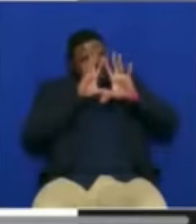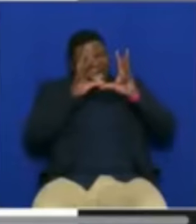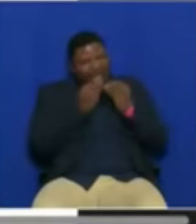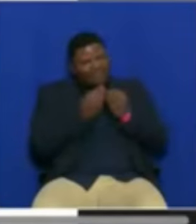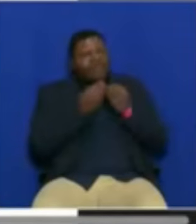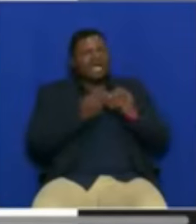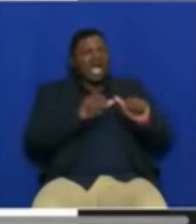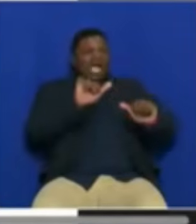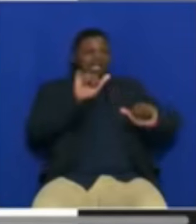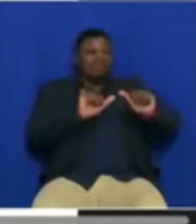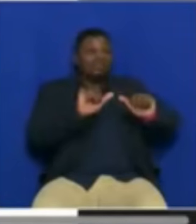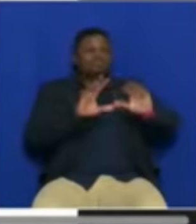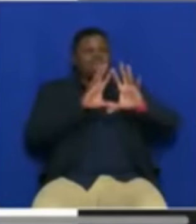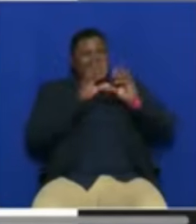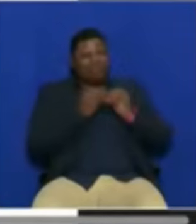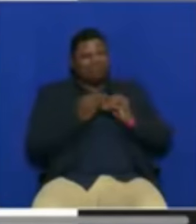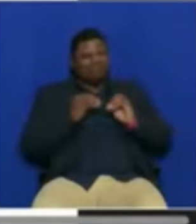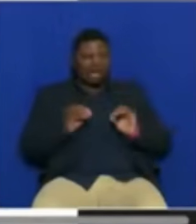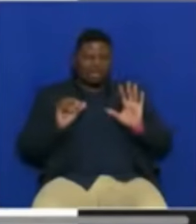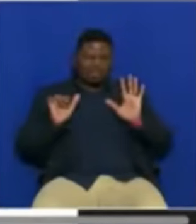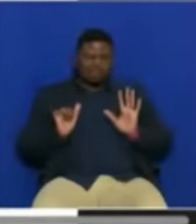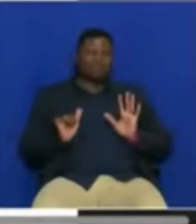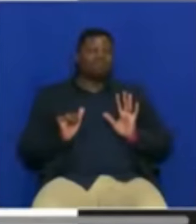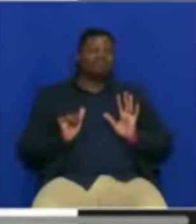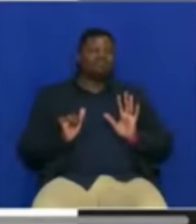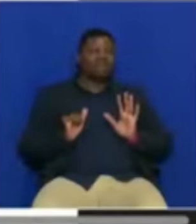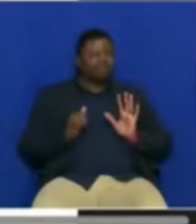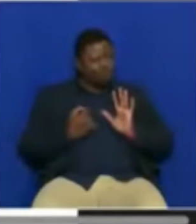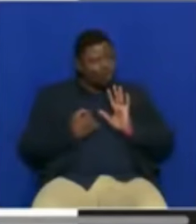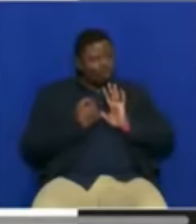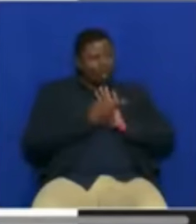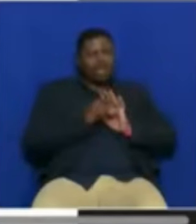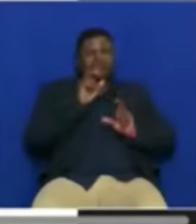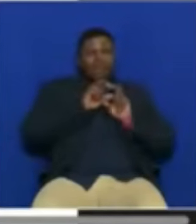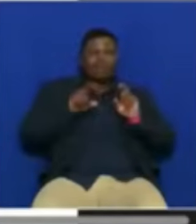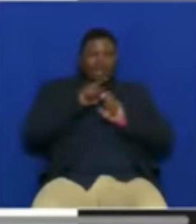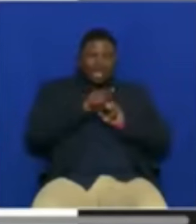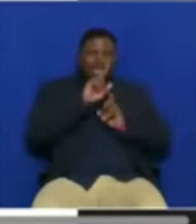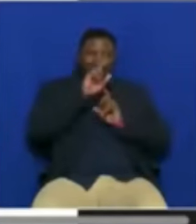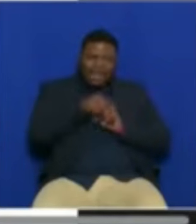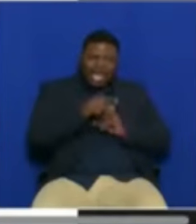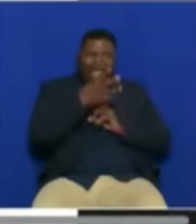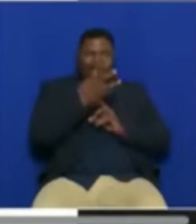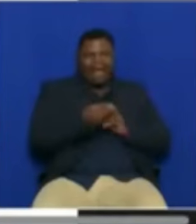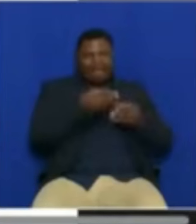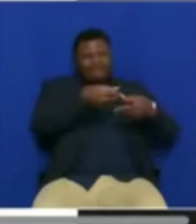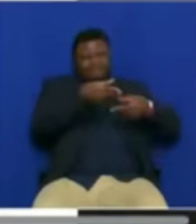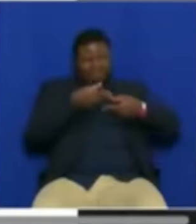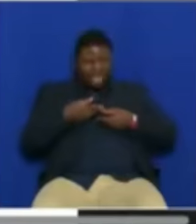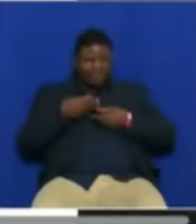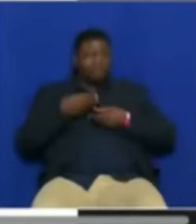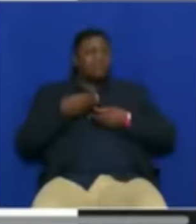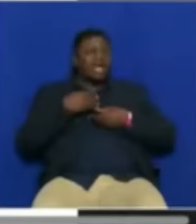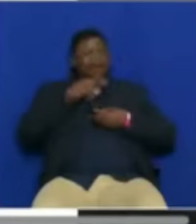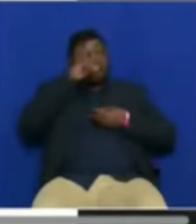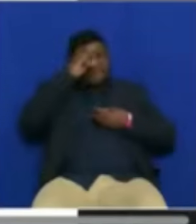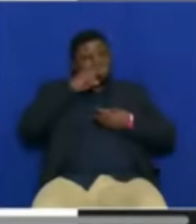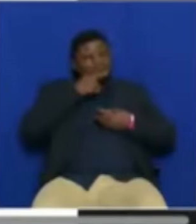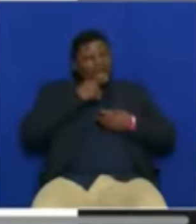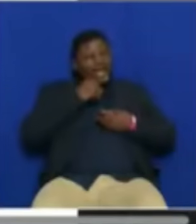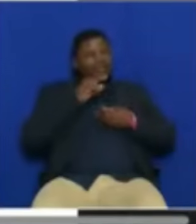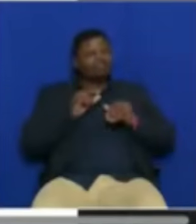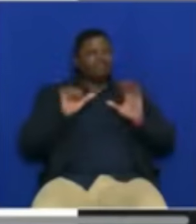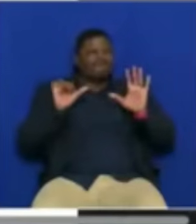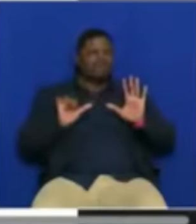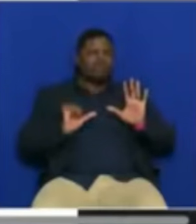this here together with personal files, all the implicated people. So whichever investigated, it's all the implicated